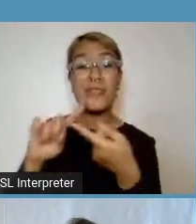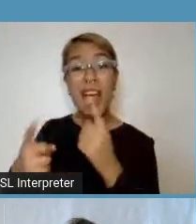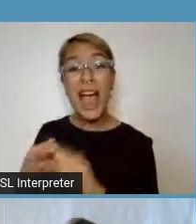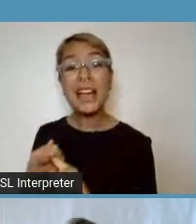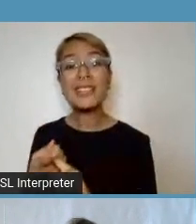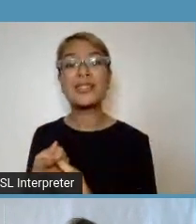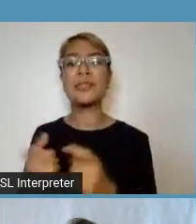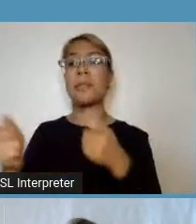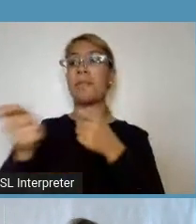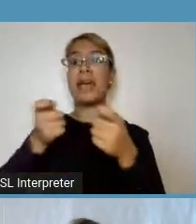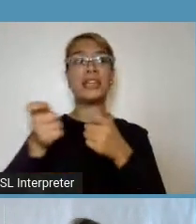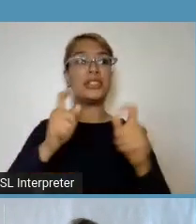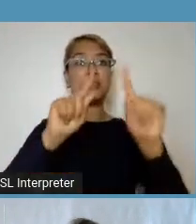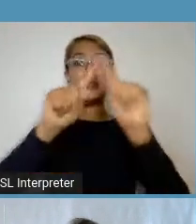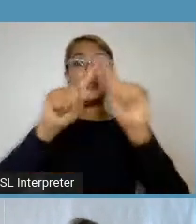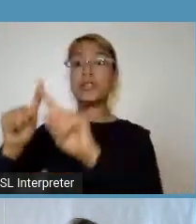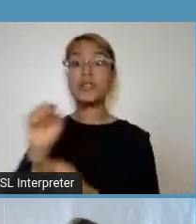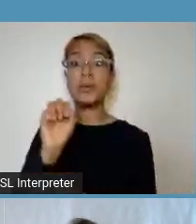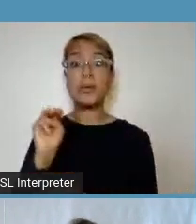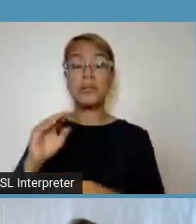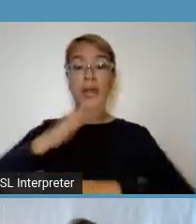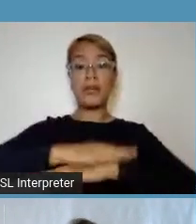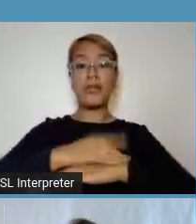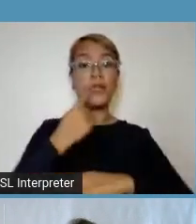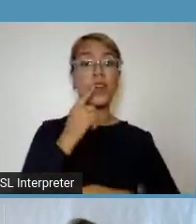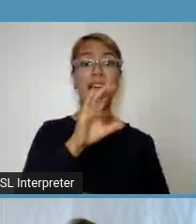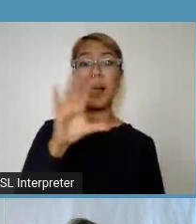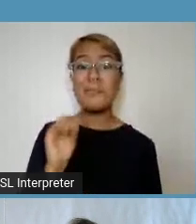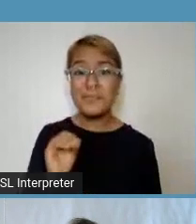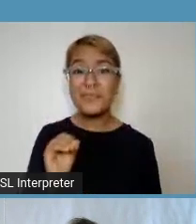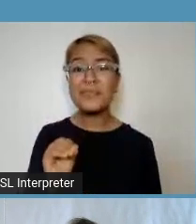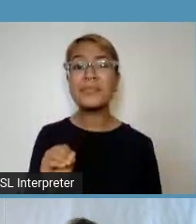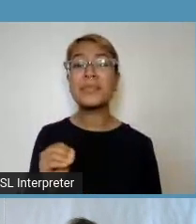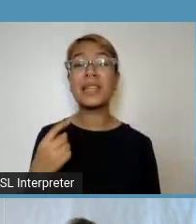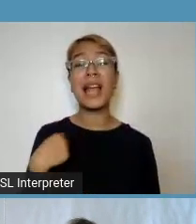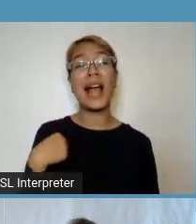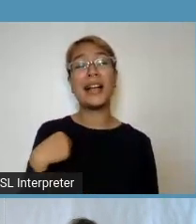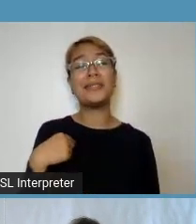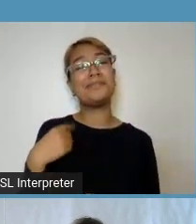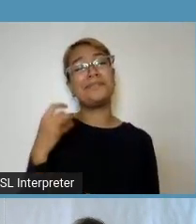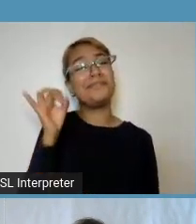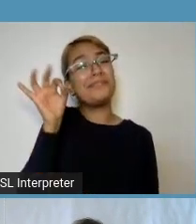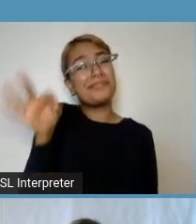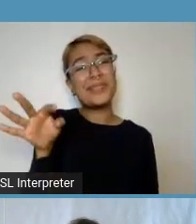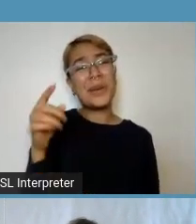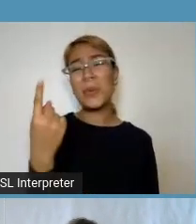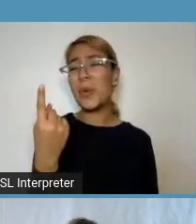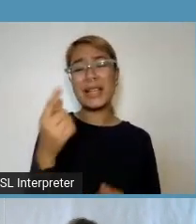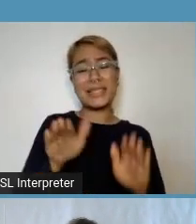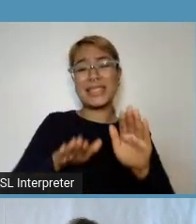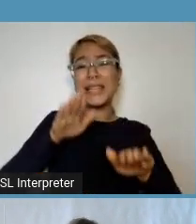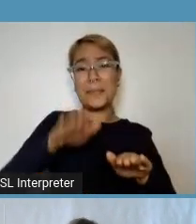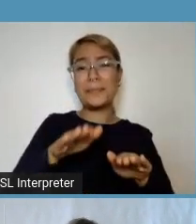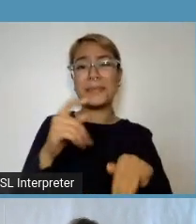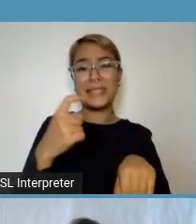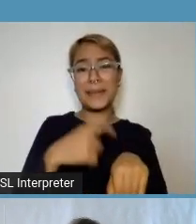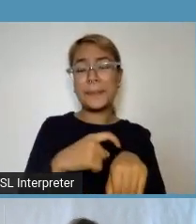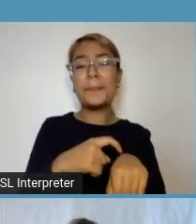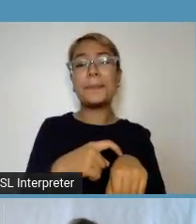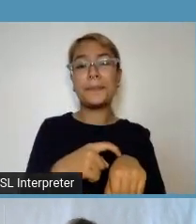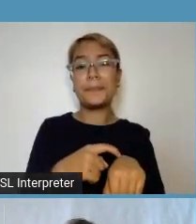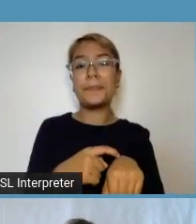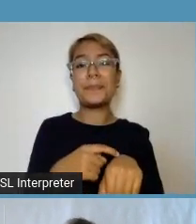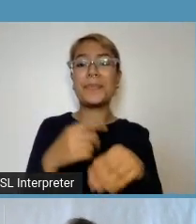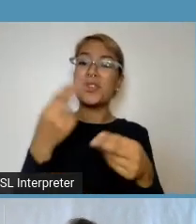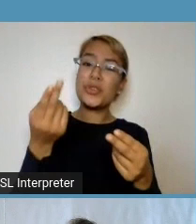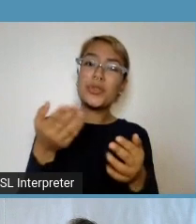media platforms for a company? My advice is to take it one step at a time. The first thing I did was manage my superiors'